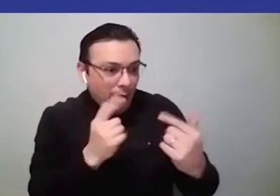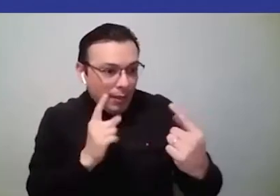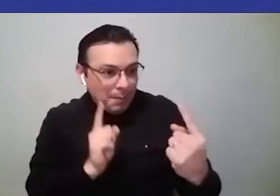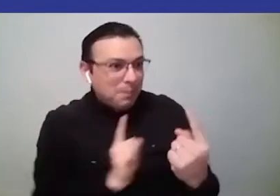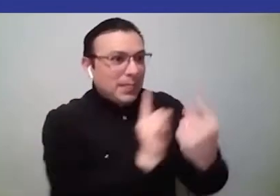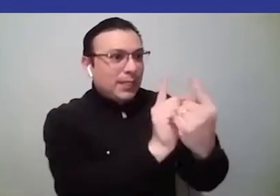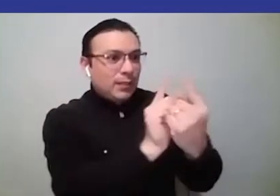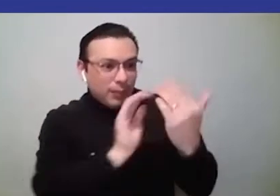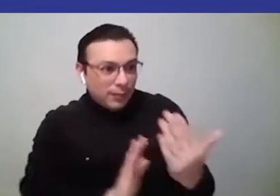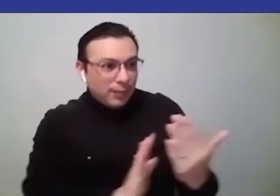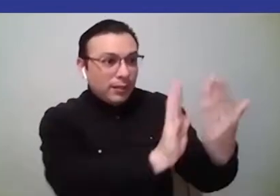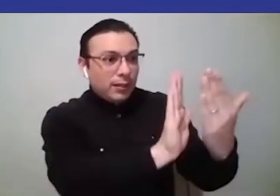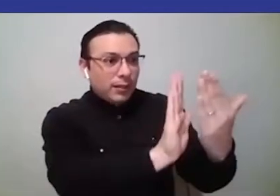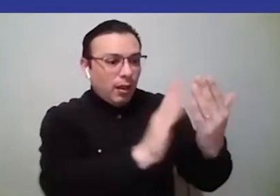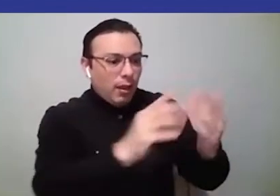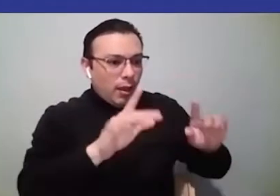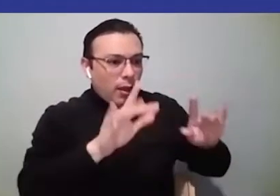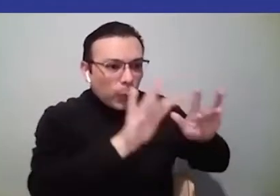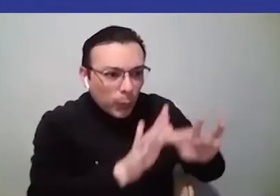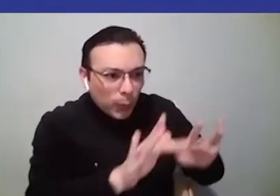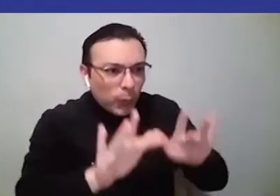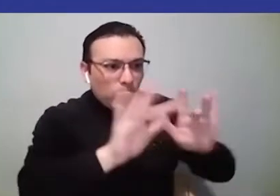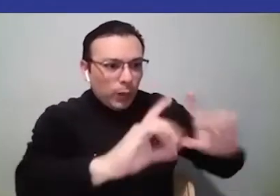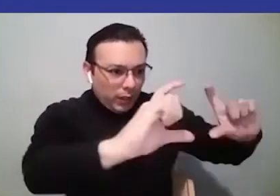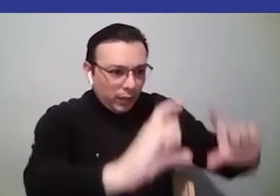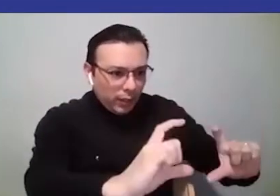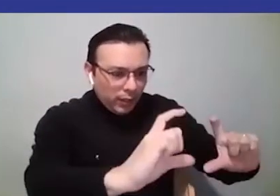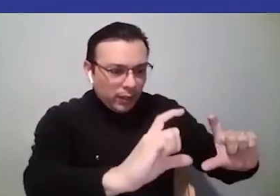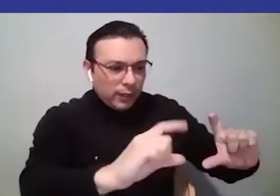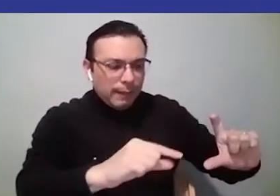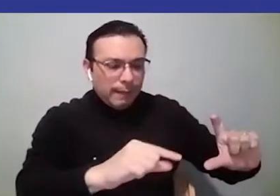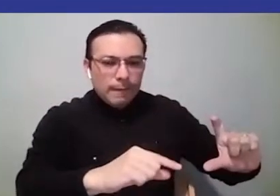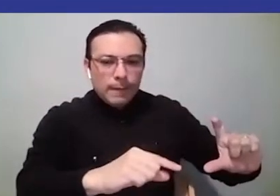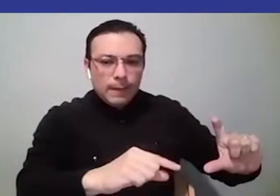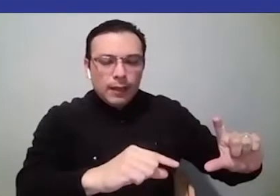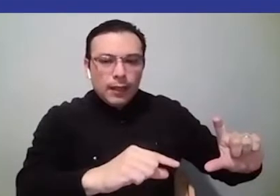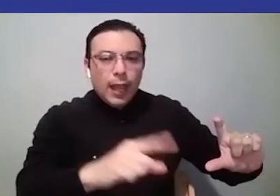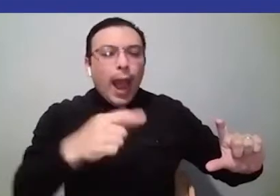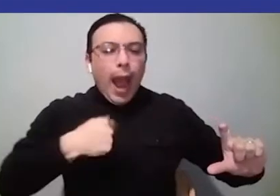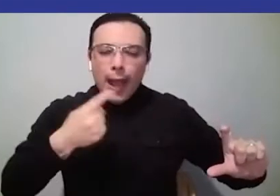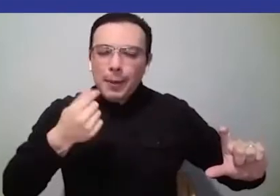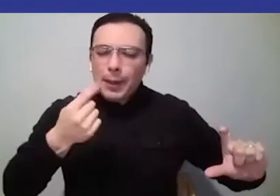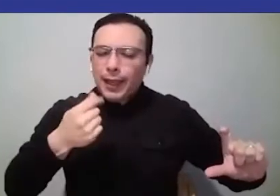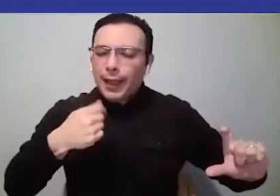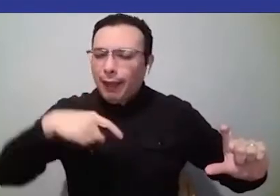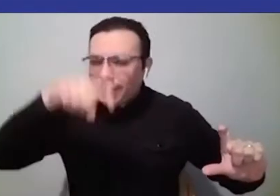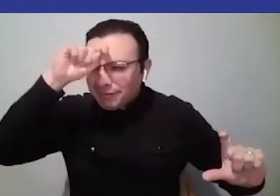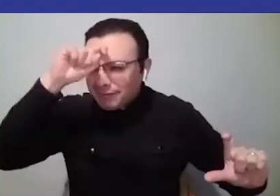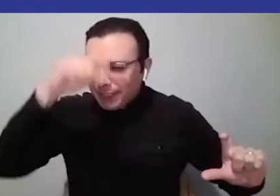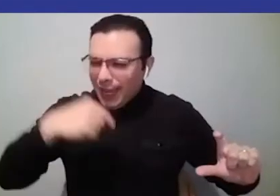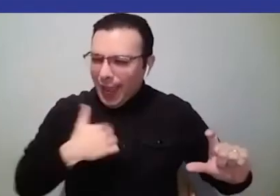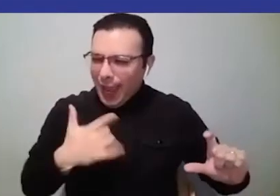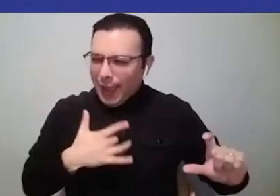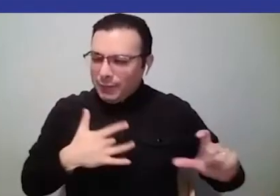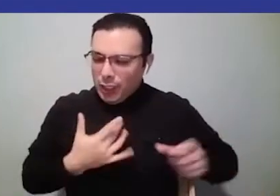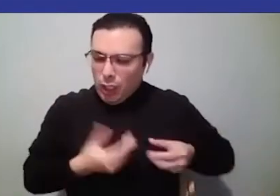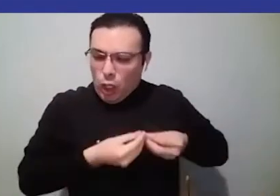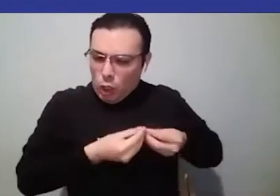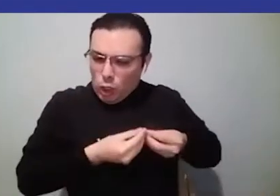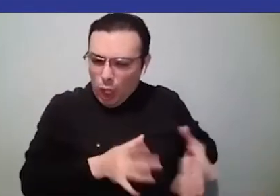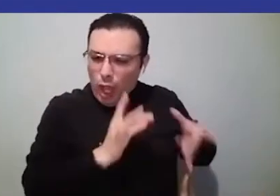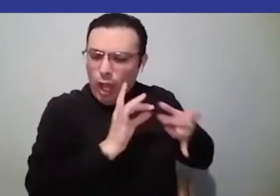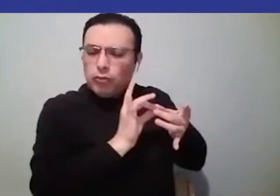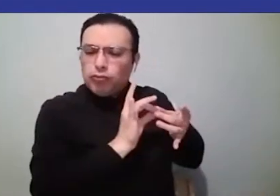didn't know if it was a sense of loss or a sense of hope. And I feel that a lot in